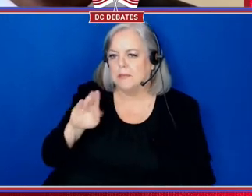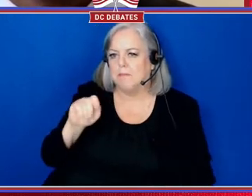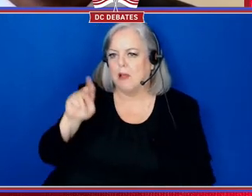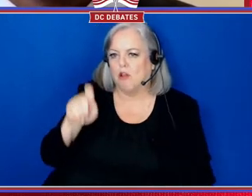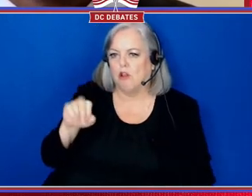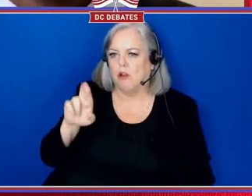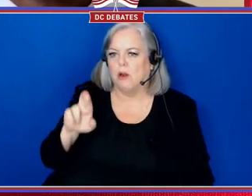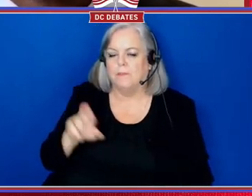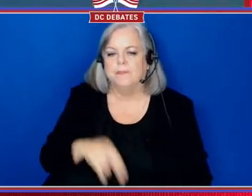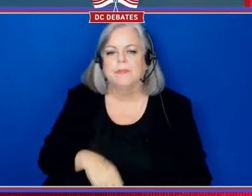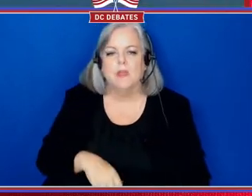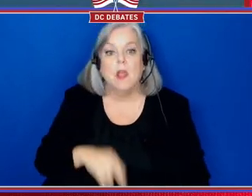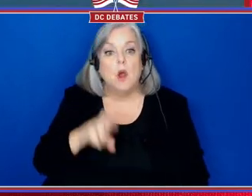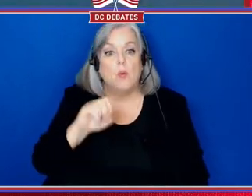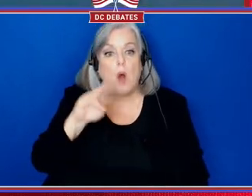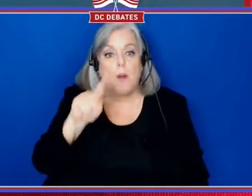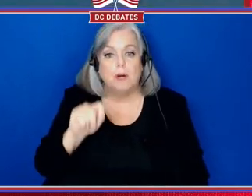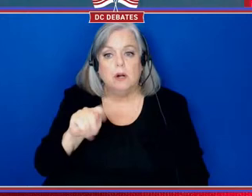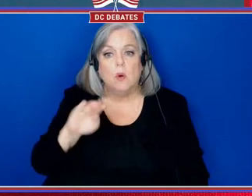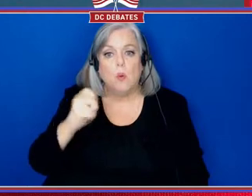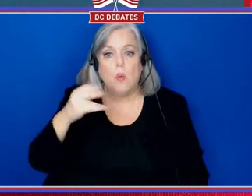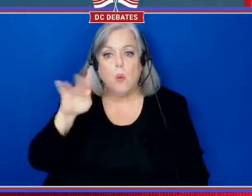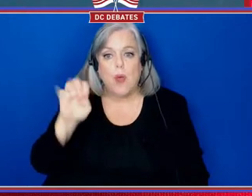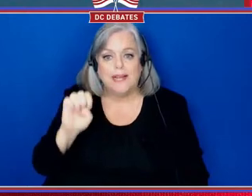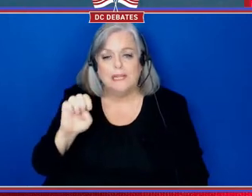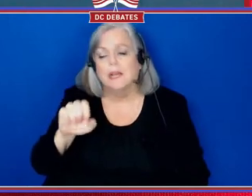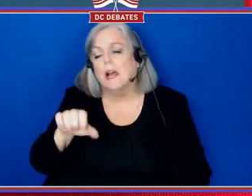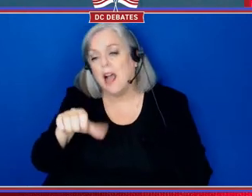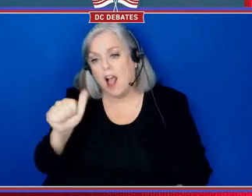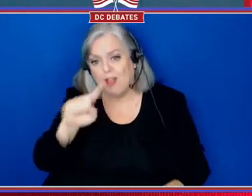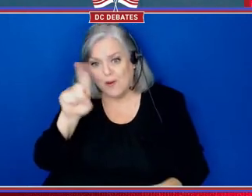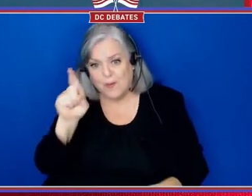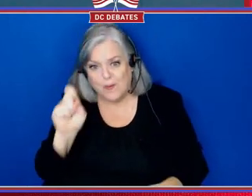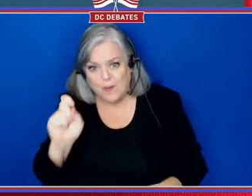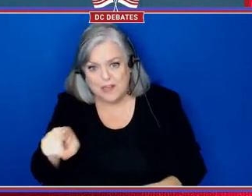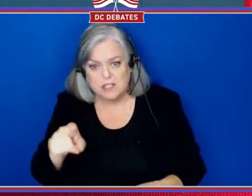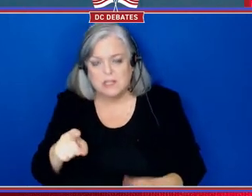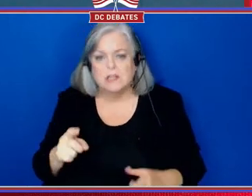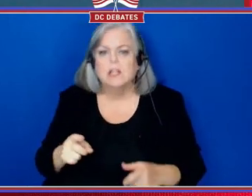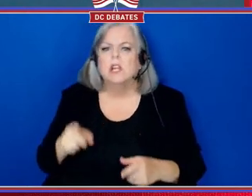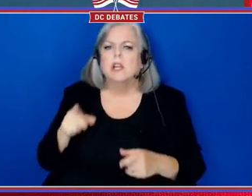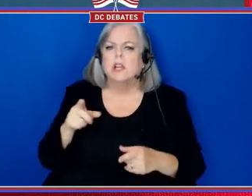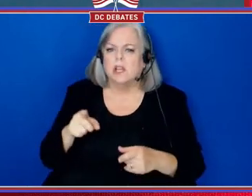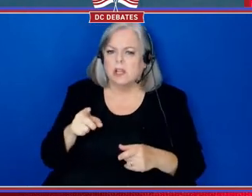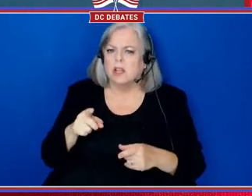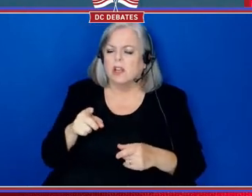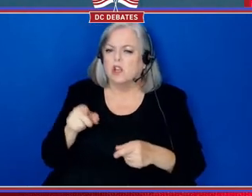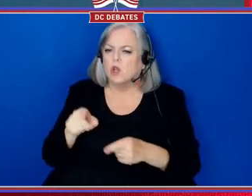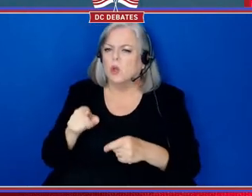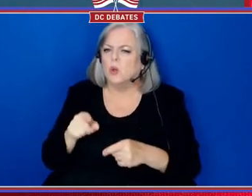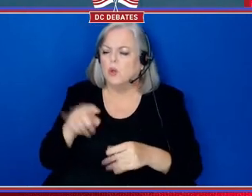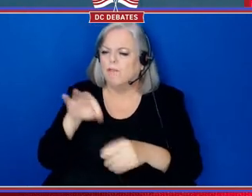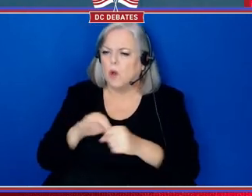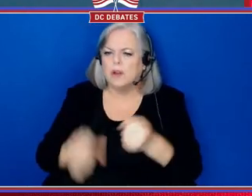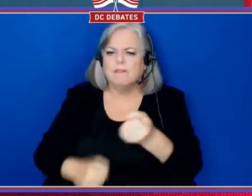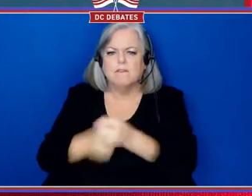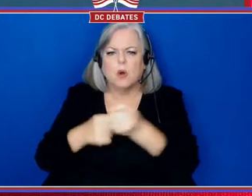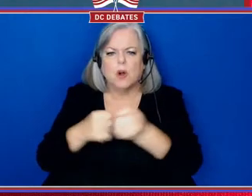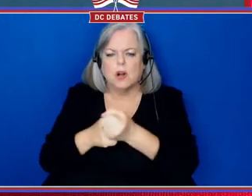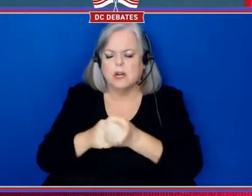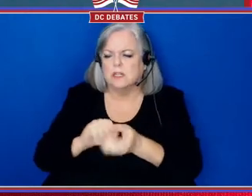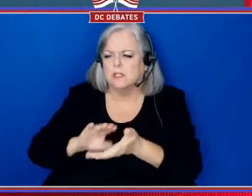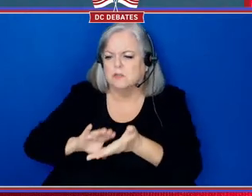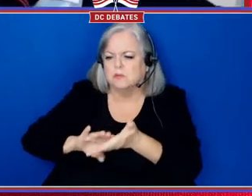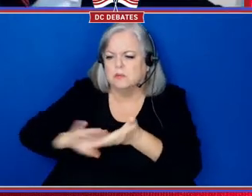As part of the budget process last week, you voted in favor of phasing police out of the city's public schools. Violent crime is rising in